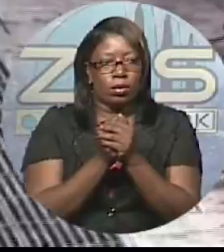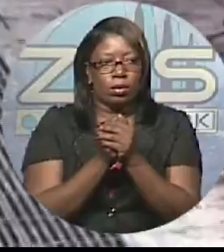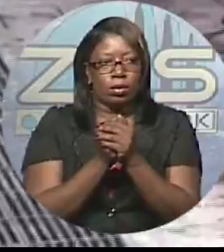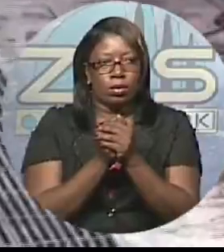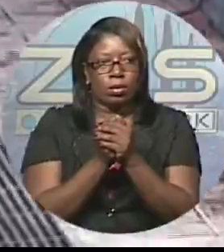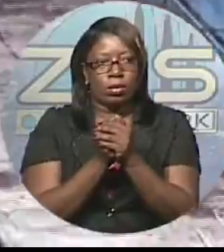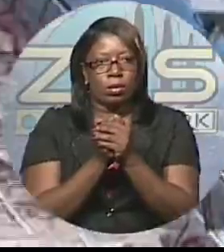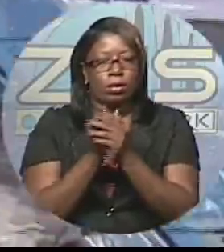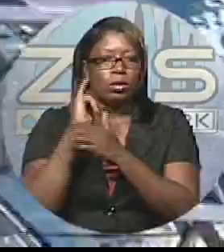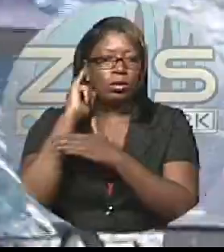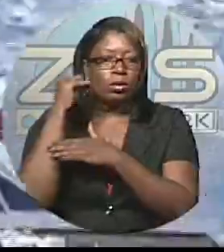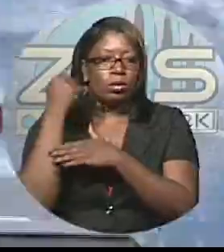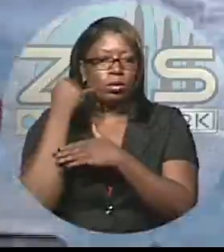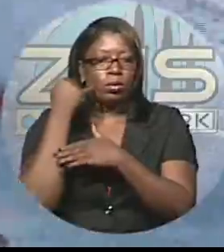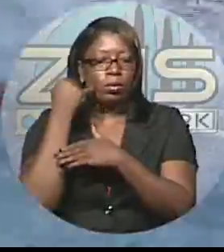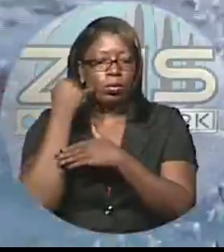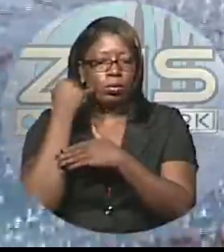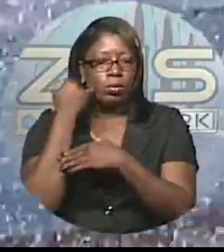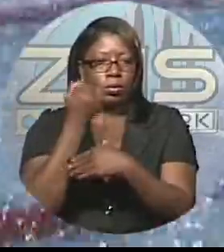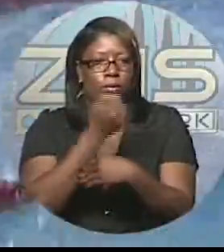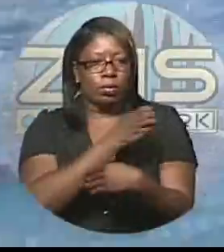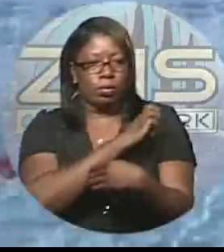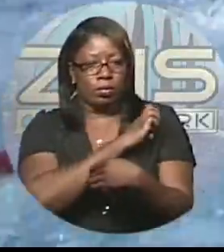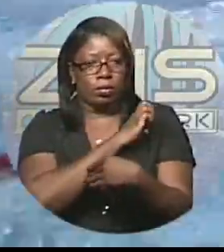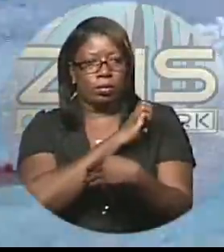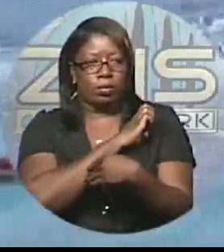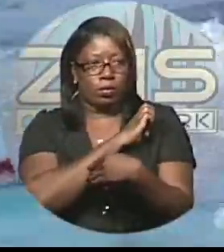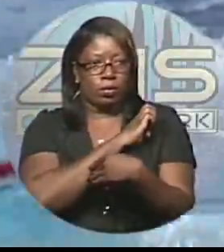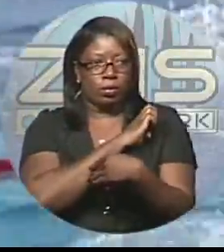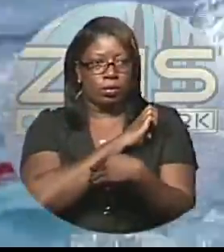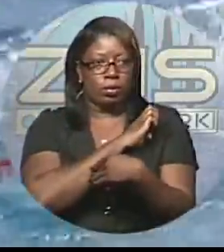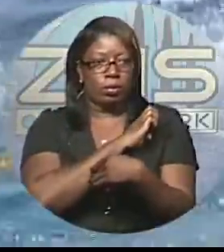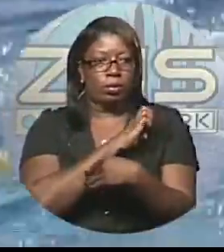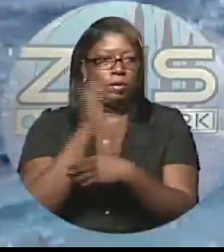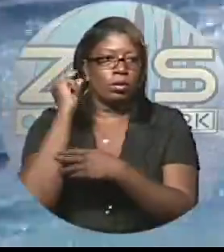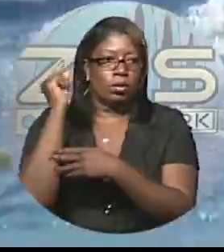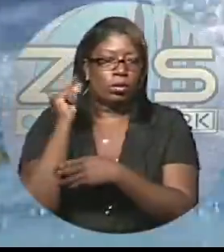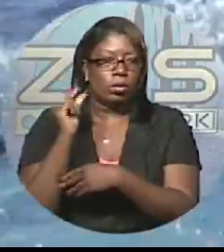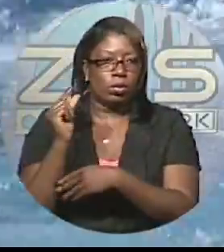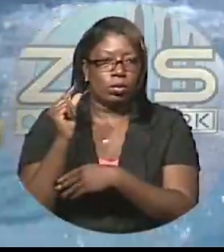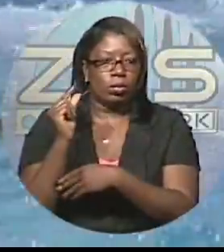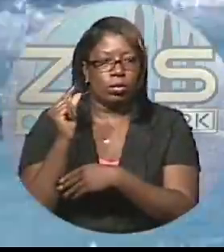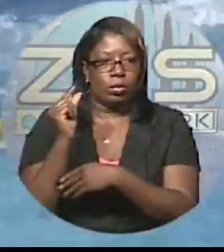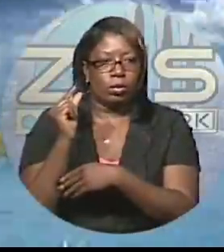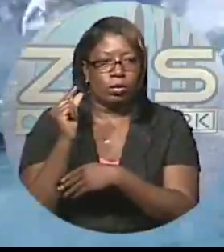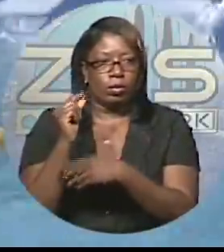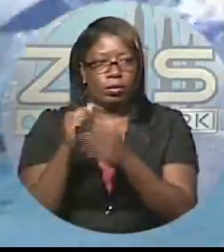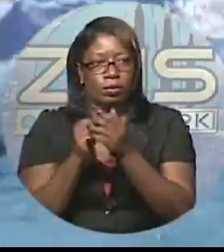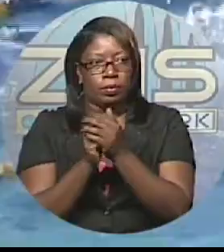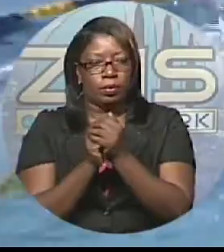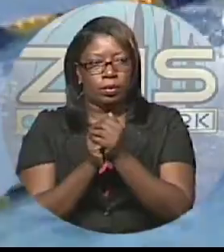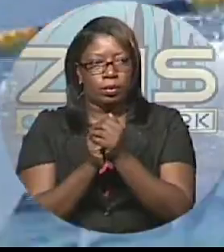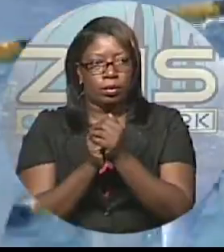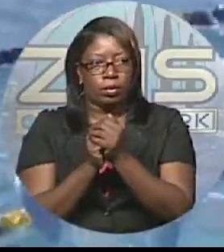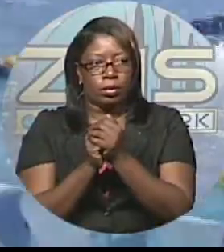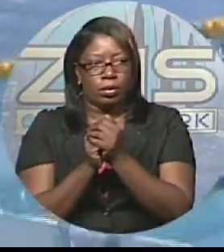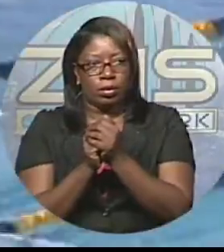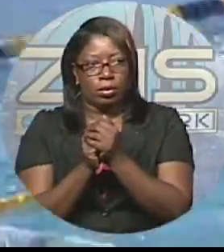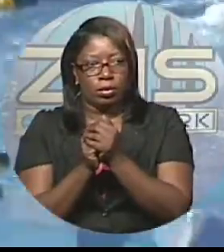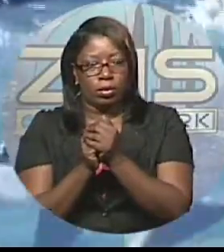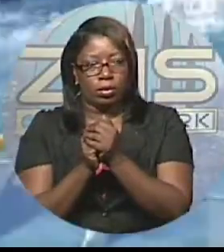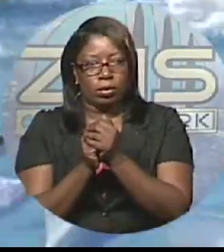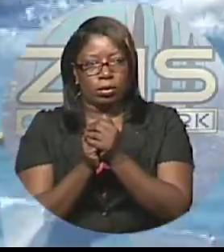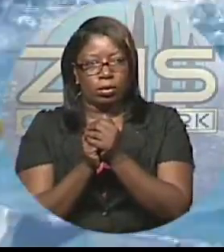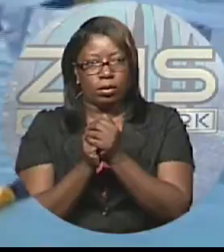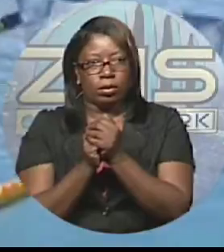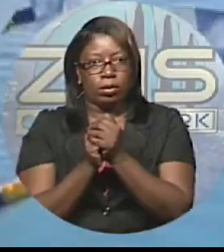seconds. Joanna Evans picks up the 15 to 17 girls gold. Her time, 4 minutes.